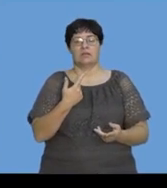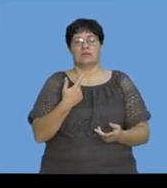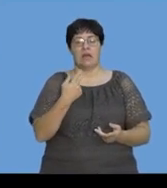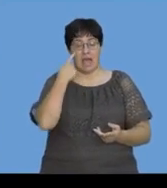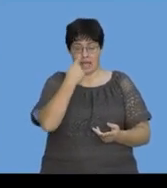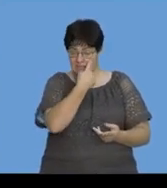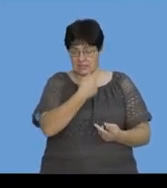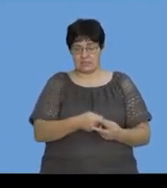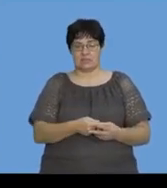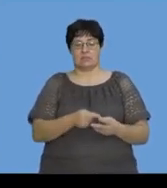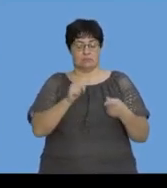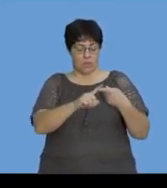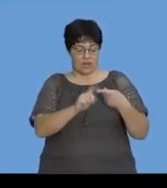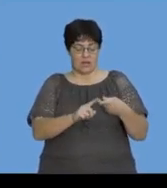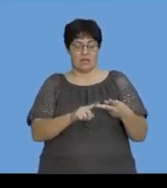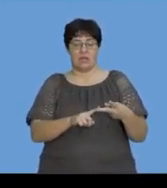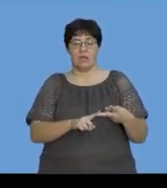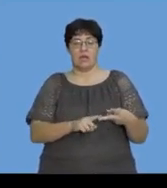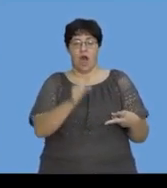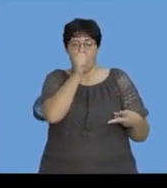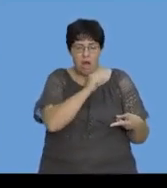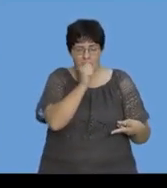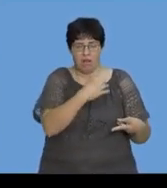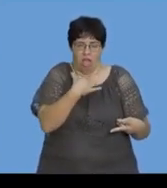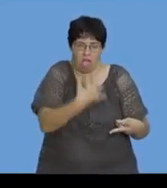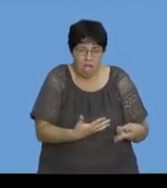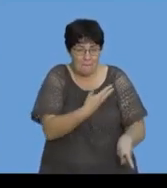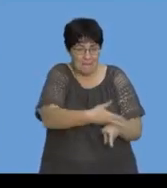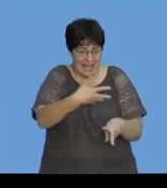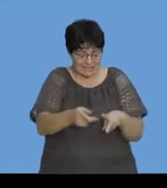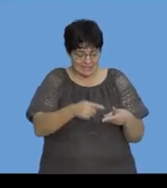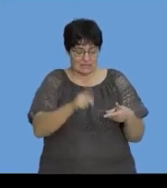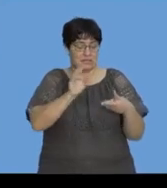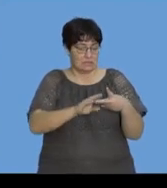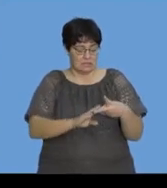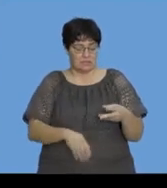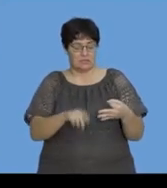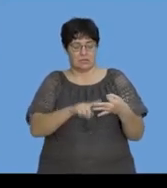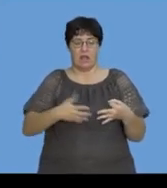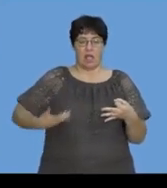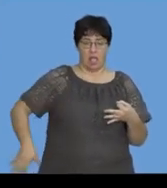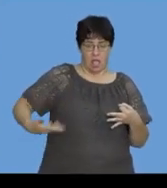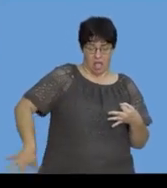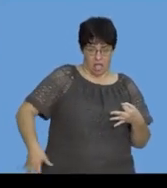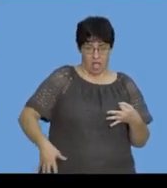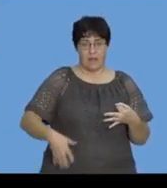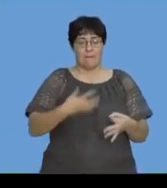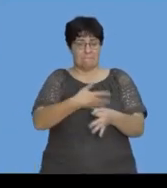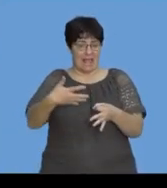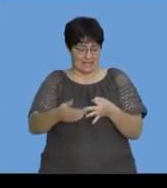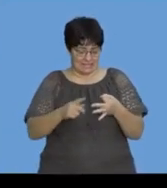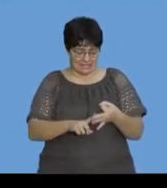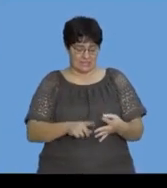1. Right? Vomiting or coughing up blood is 1. So that's your second point. Bloody diarrhea